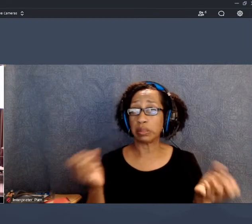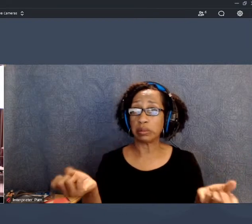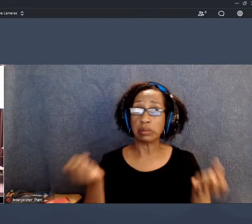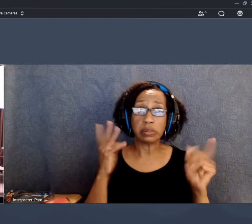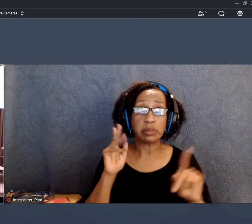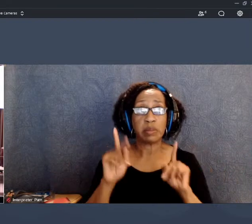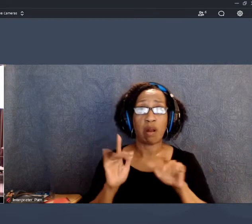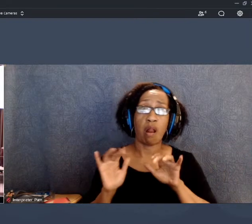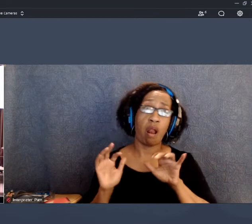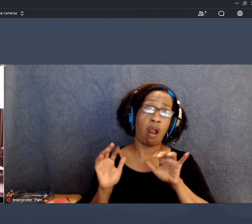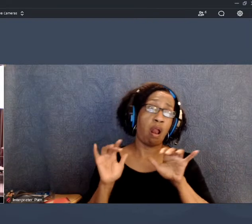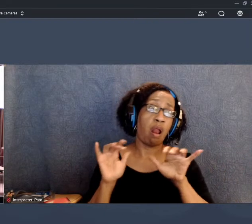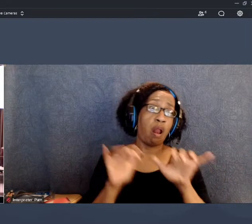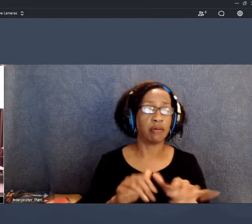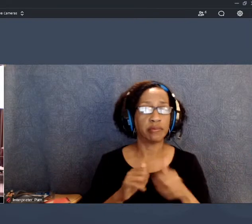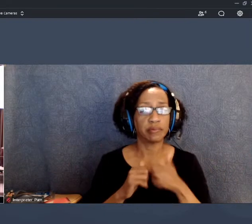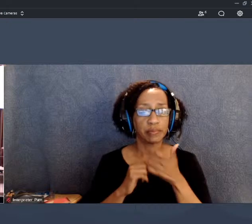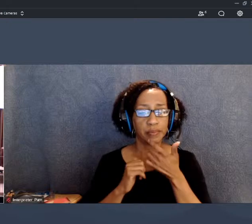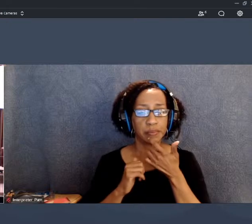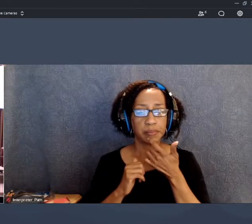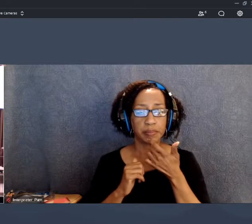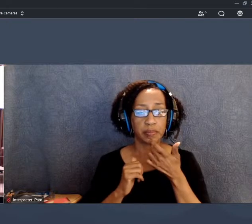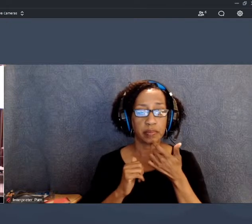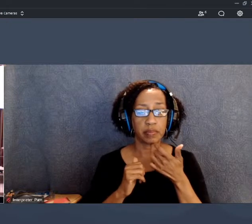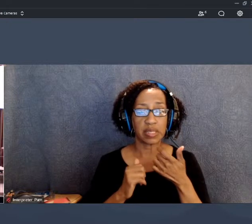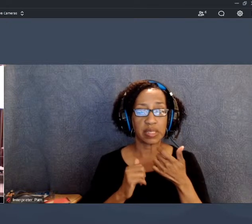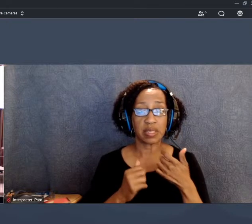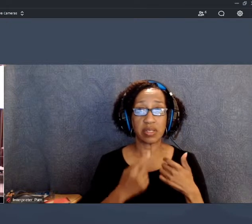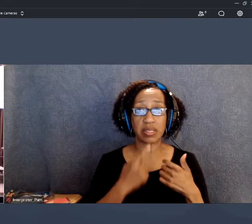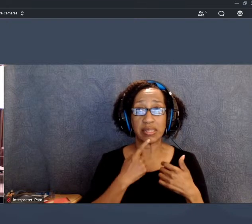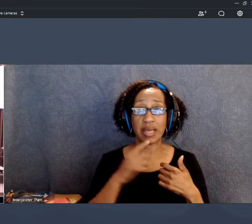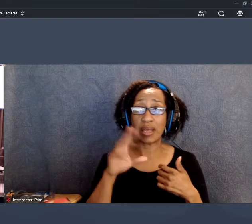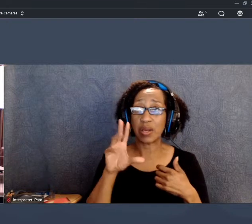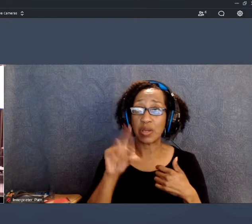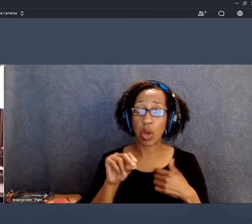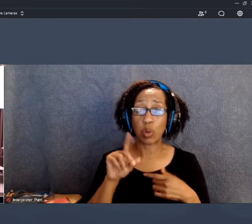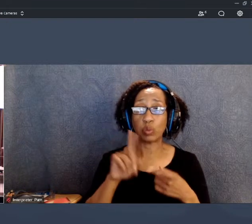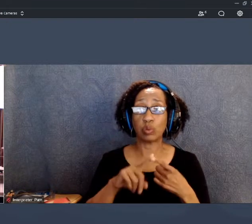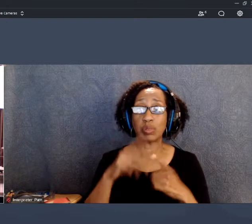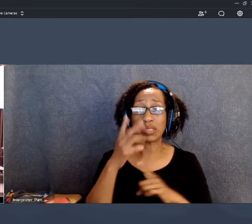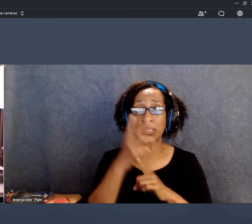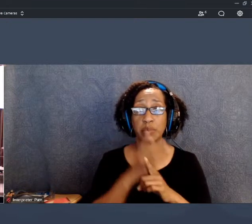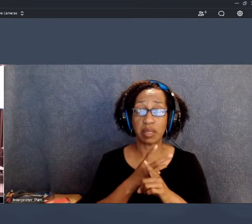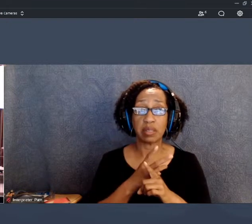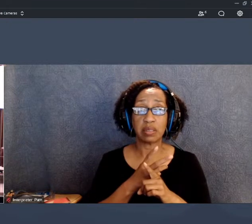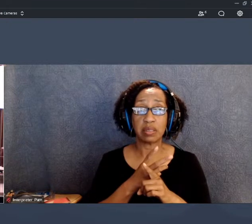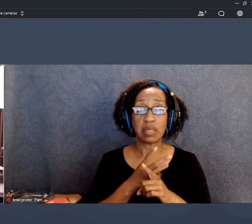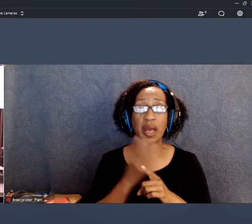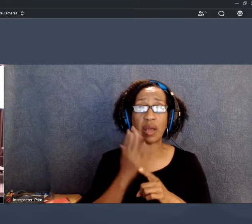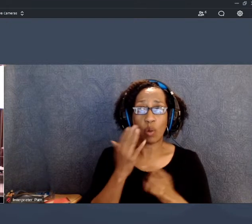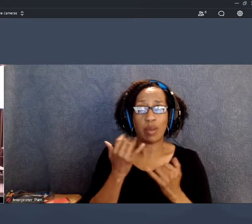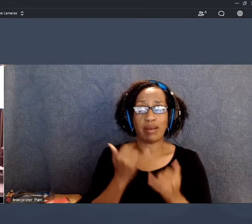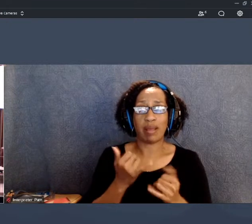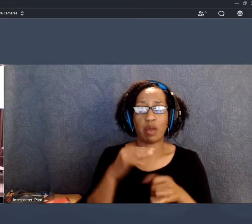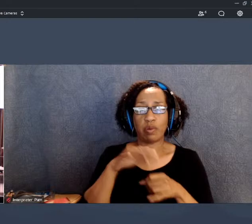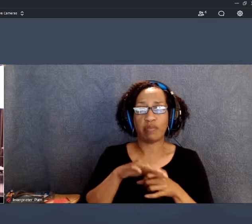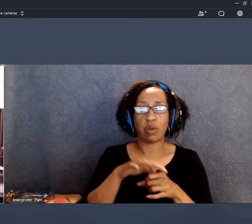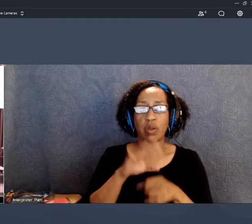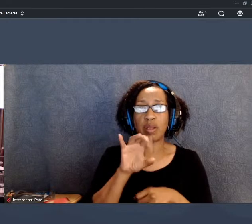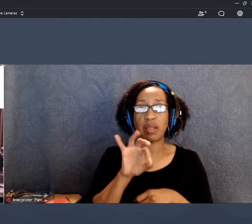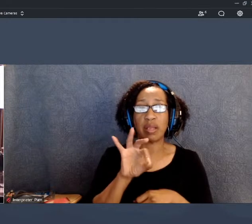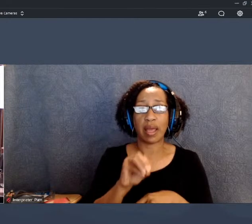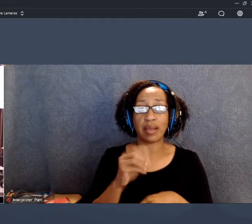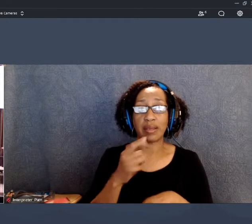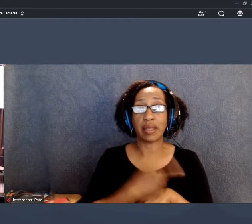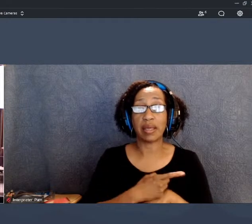even please no to 6 months. I know we're at 90 days, but with the courts reopening and everything